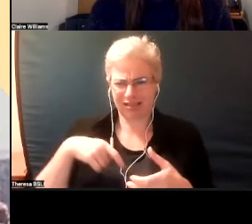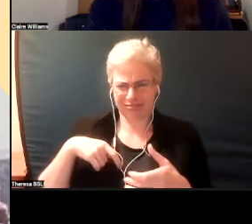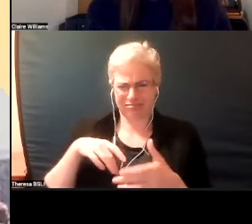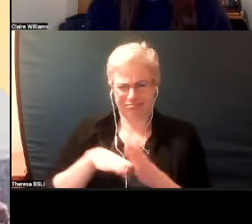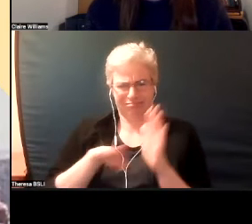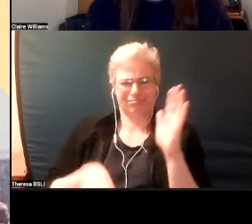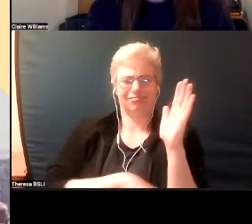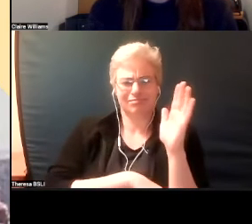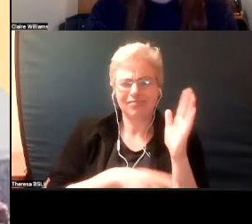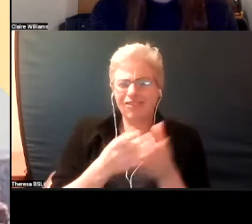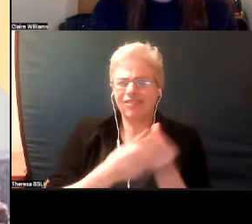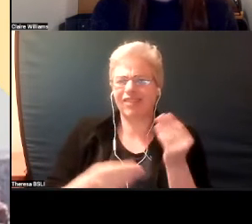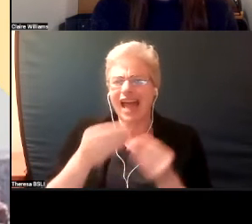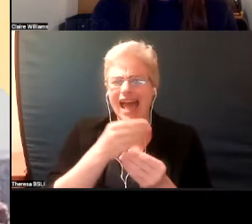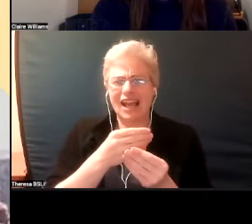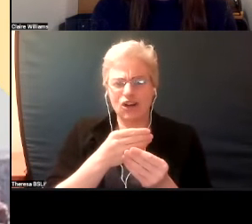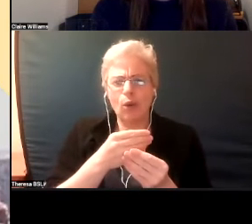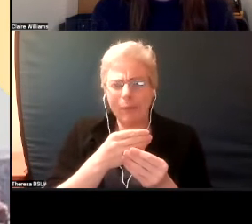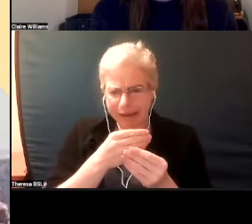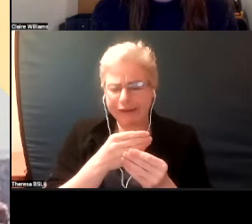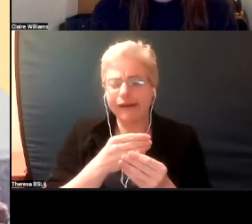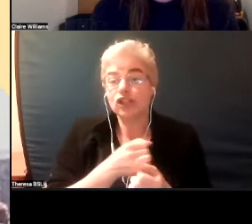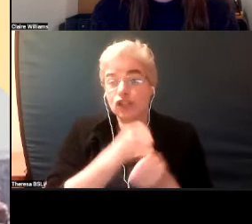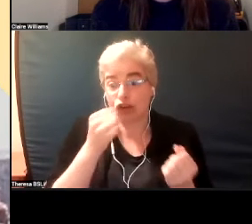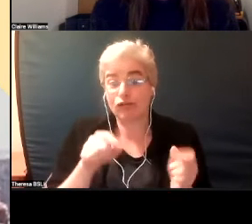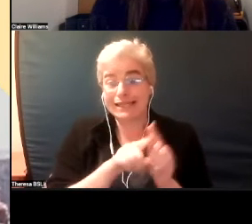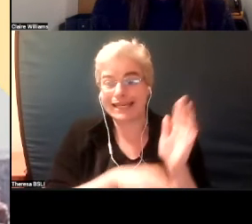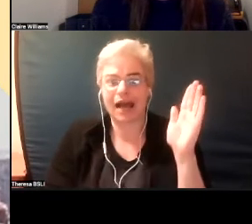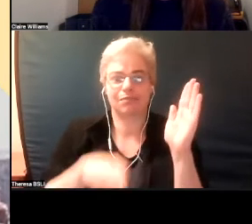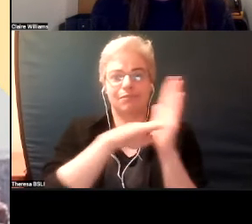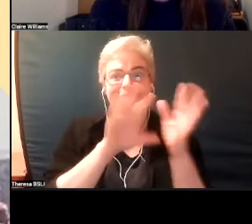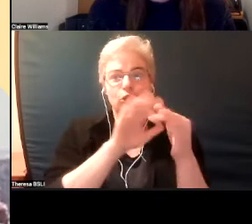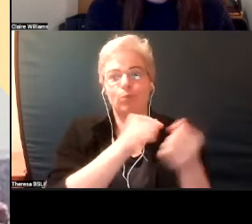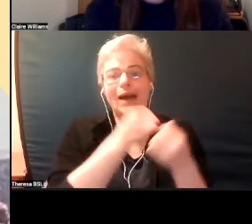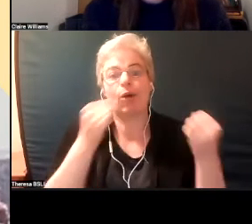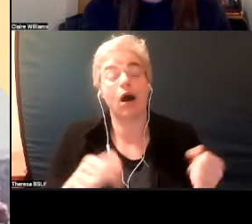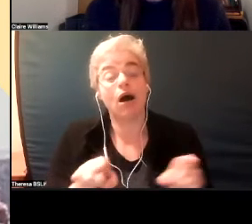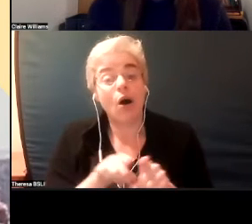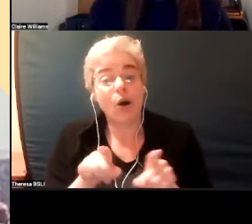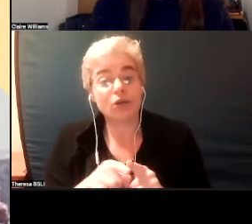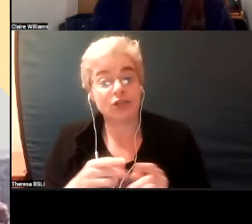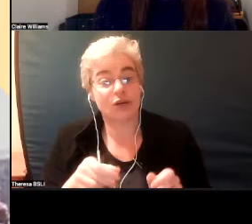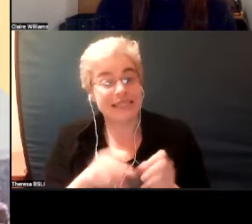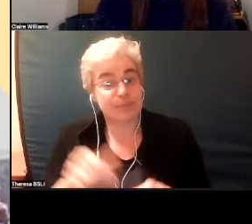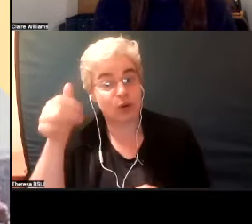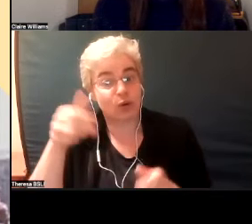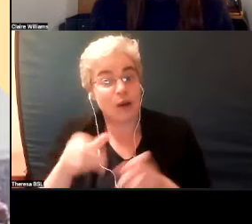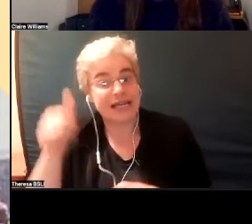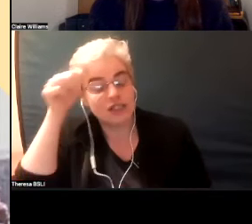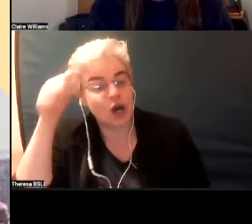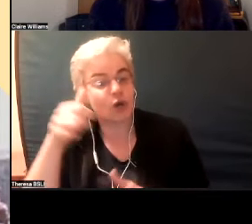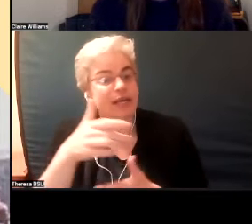economic security and therefore to power. It is also enough to say that typical ways of knowing and sharing knowledge, be that